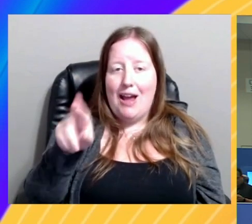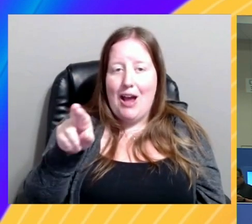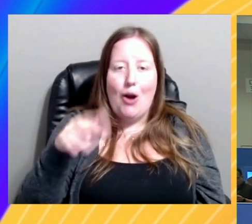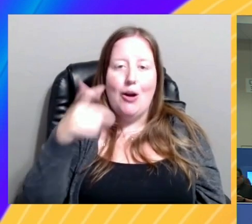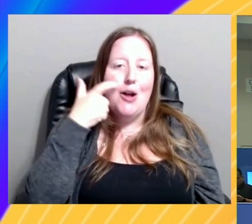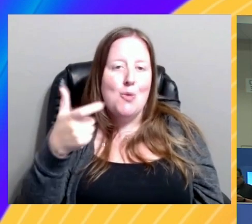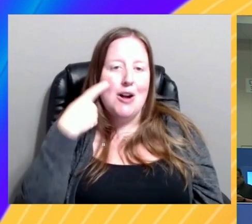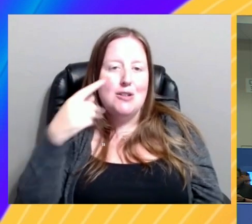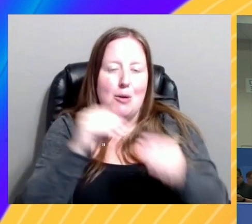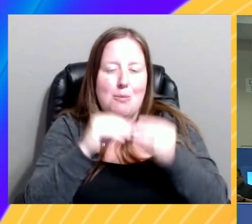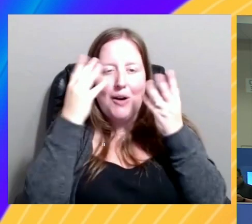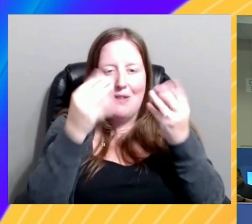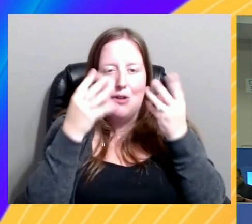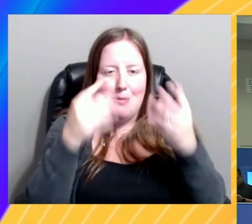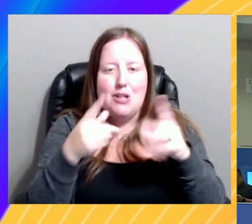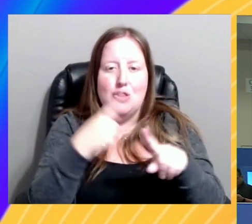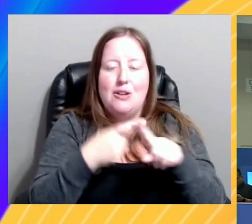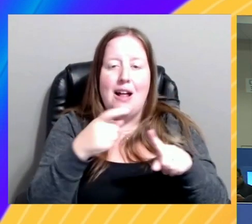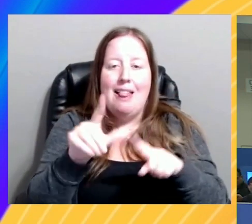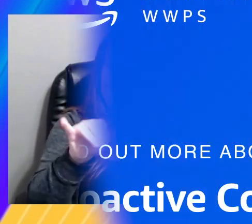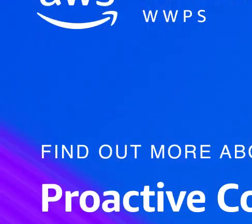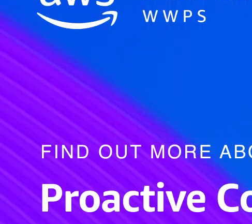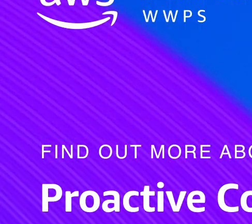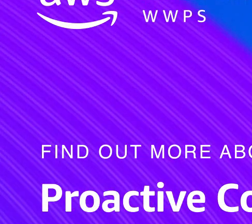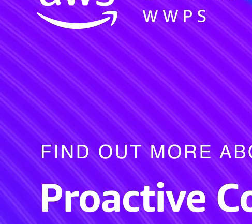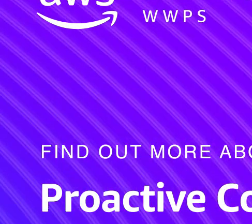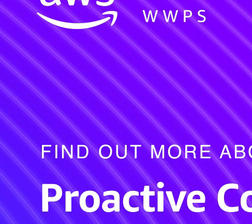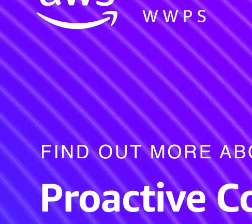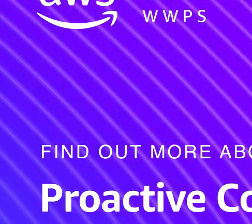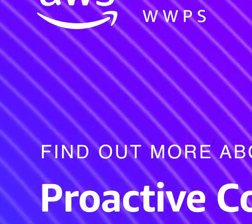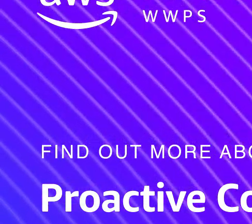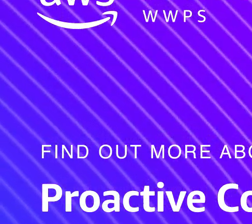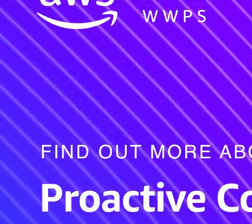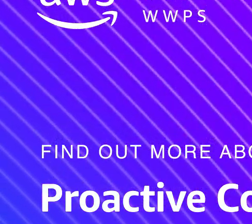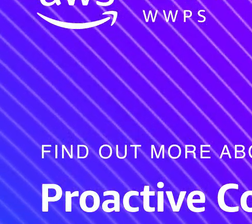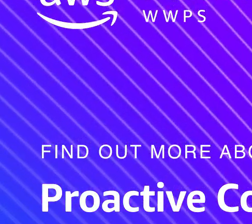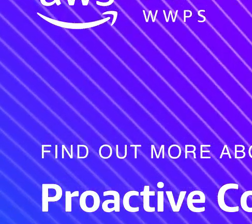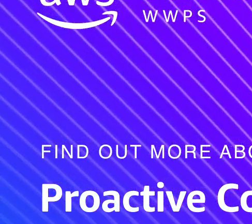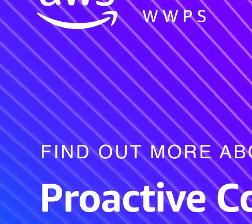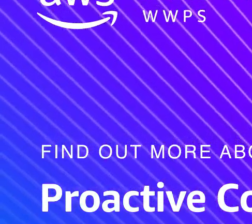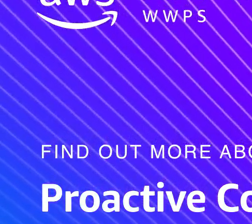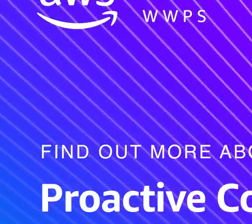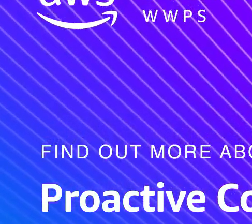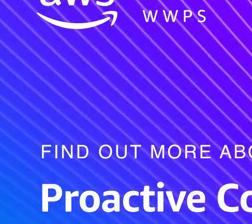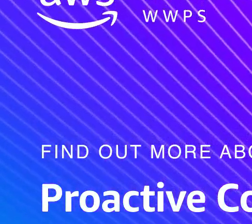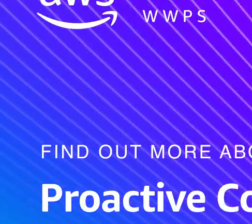from the AWS Summit in Washington, D.C. Thank you so much for being here. Thank you.